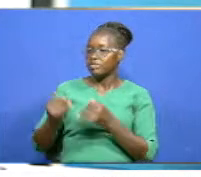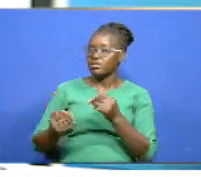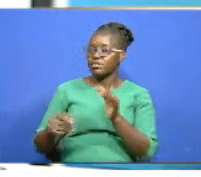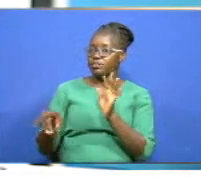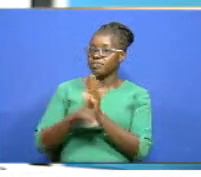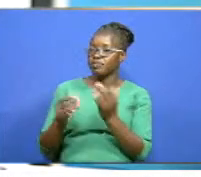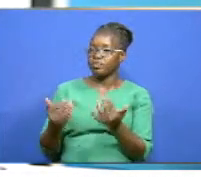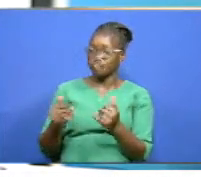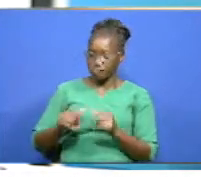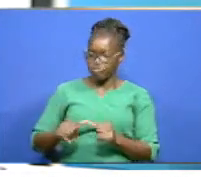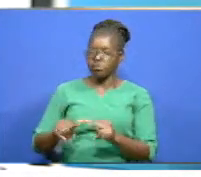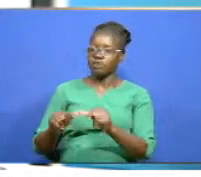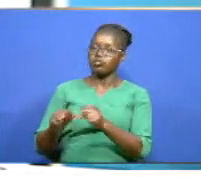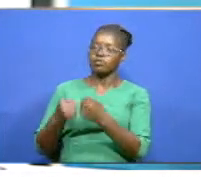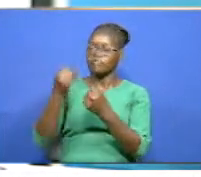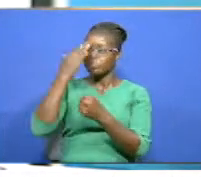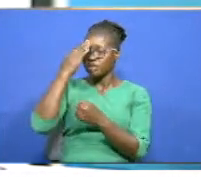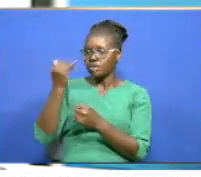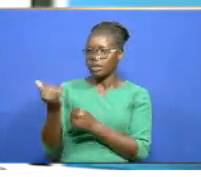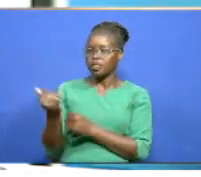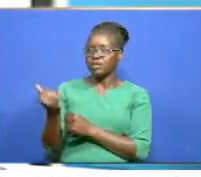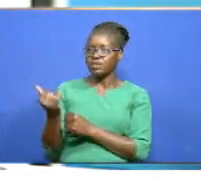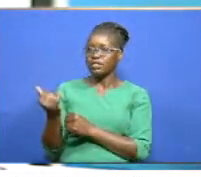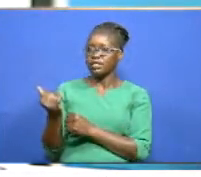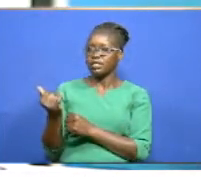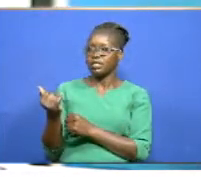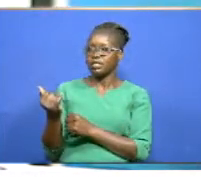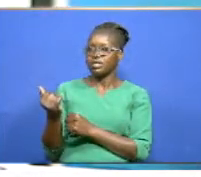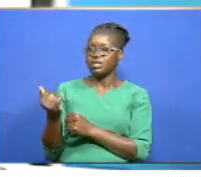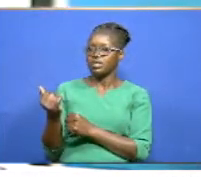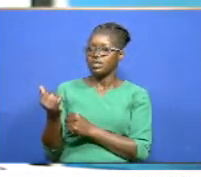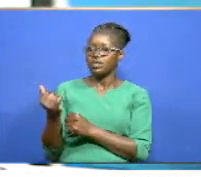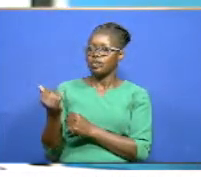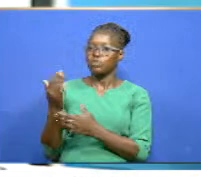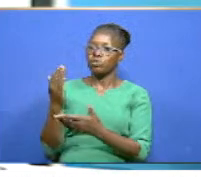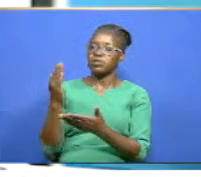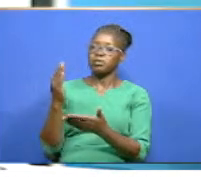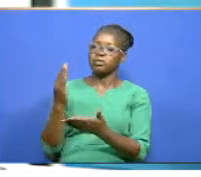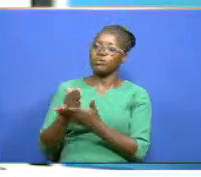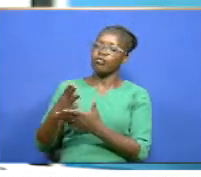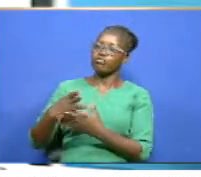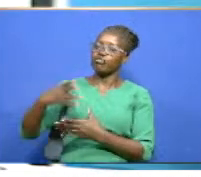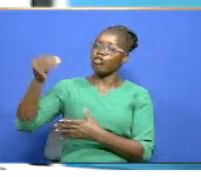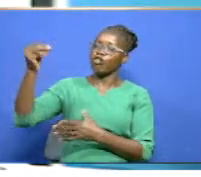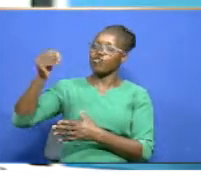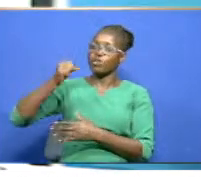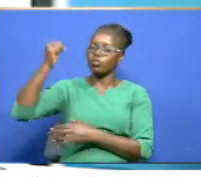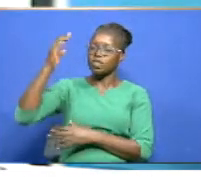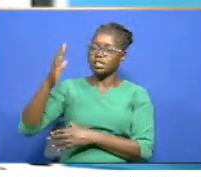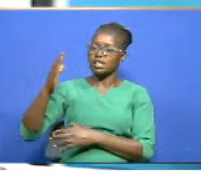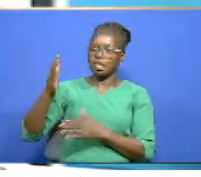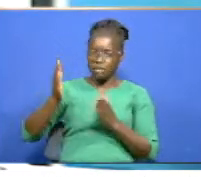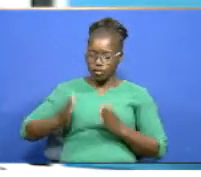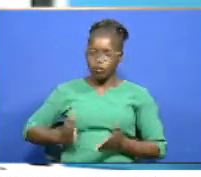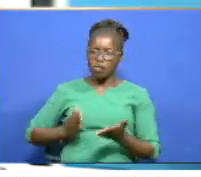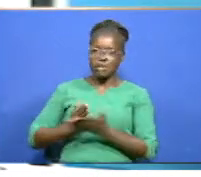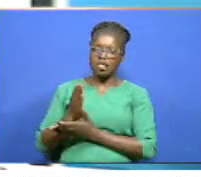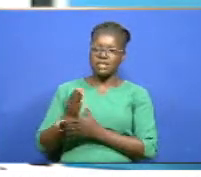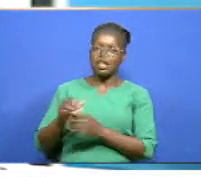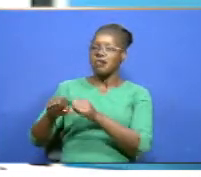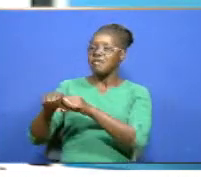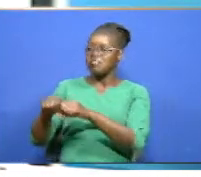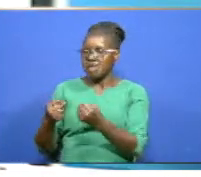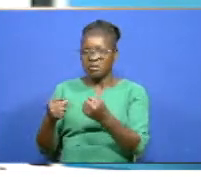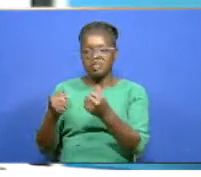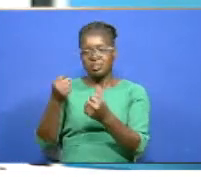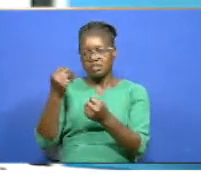negative things continue to happen because you are giving blackout to the politicians. And human rights violation continues to proceed on